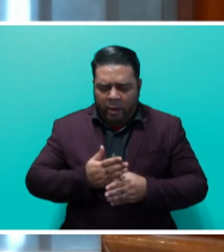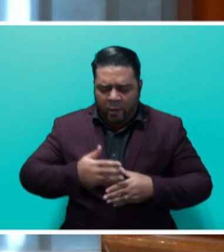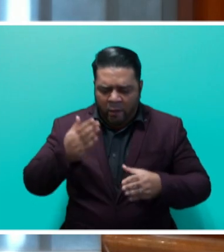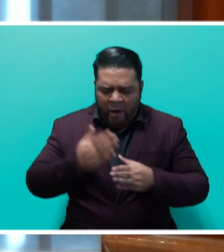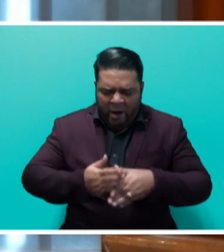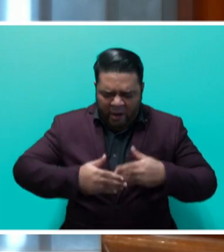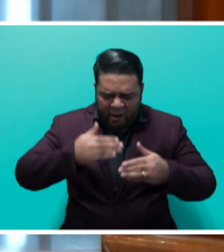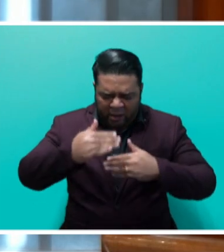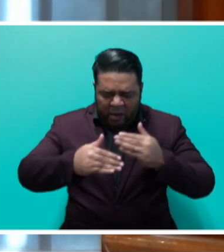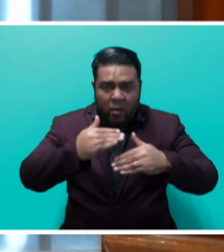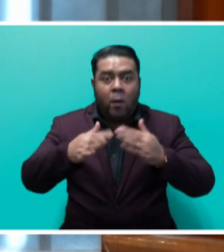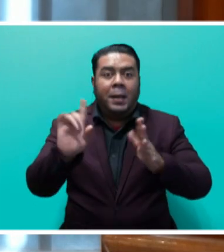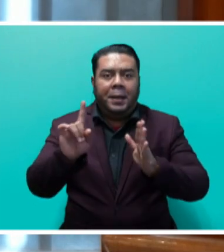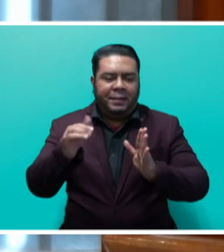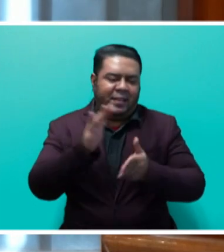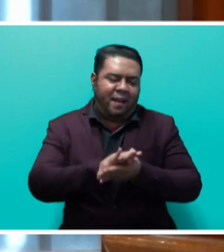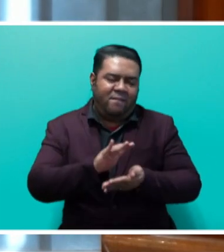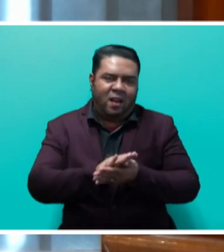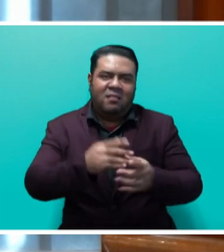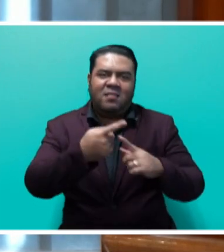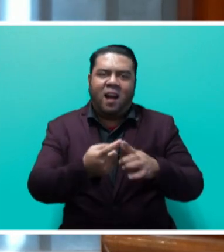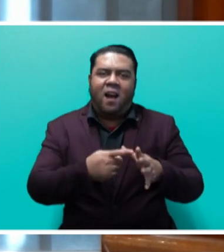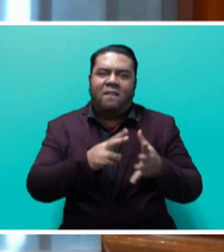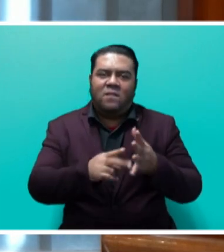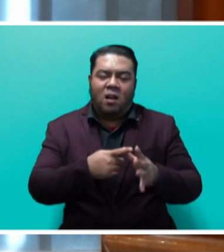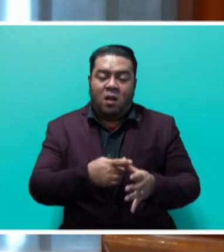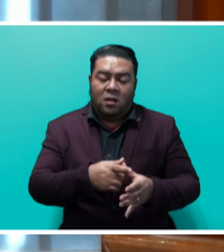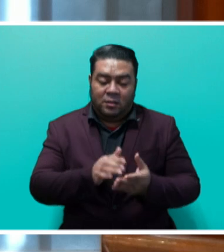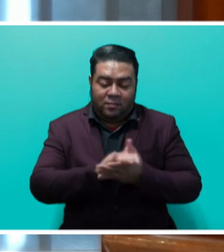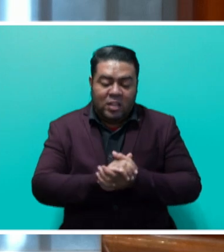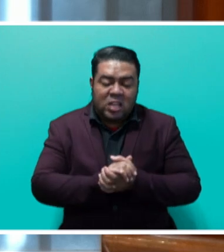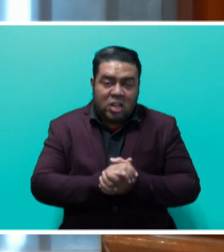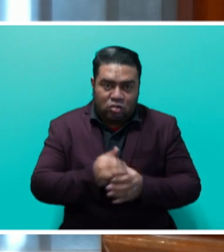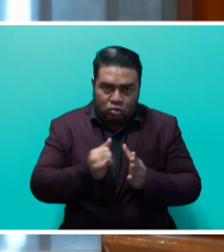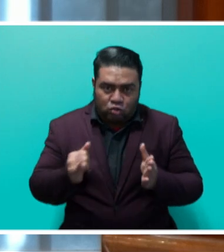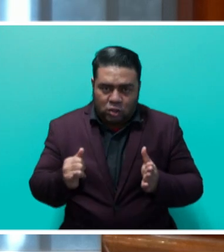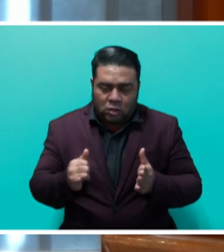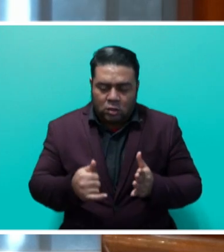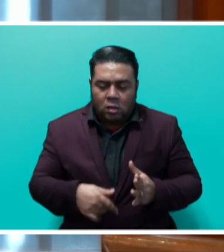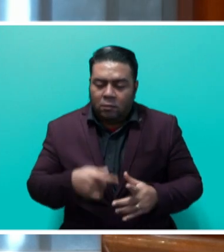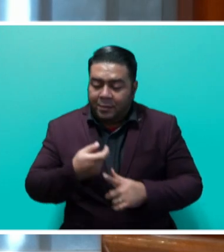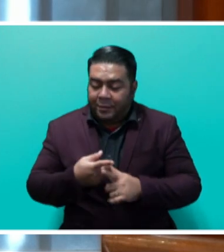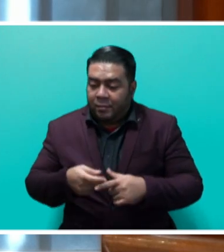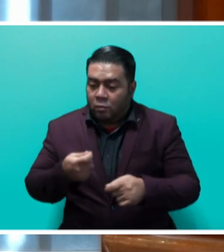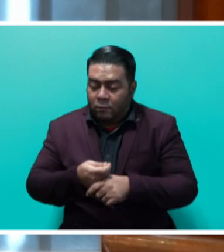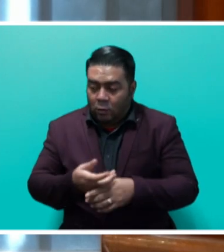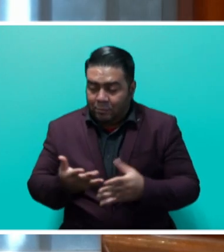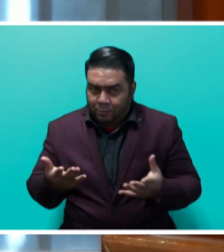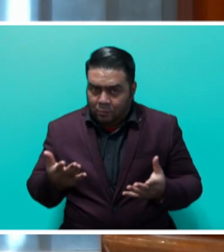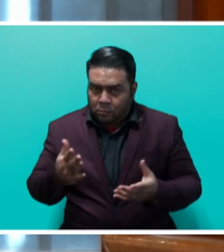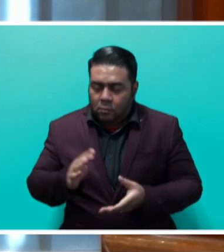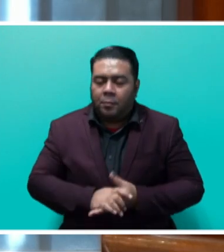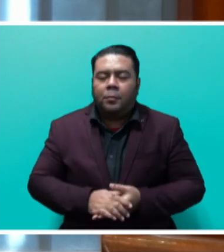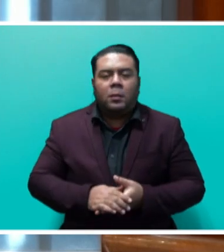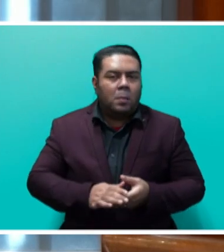our kava industry through the established Kava Task Force, which is being led by the Ministry of Agriculture and